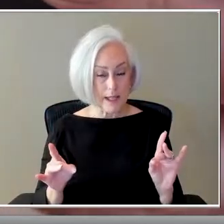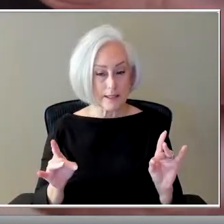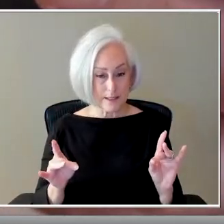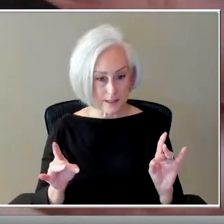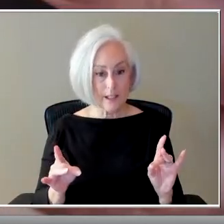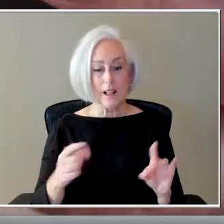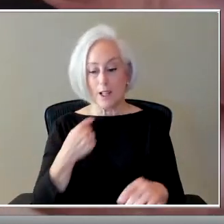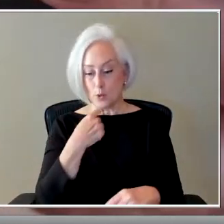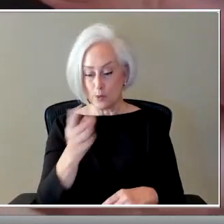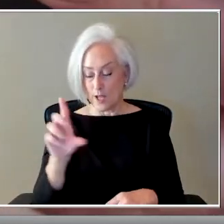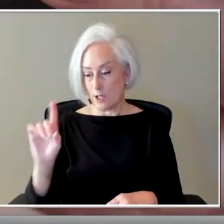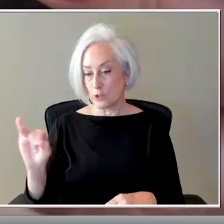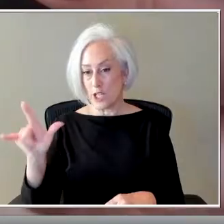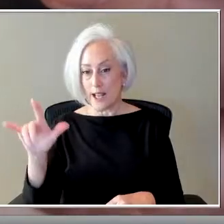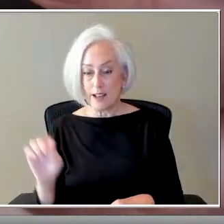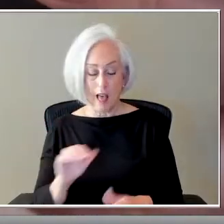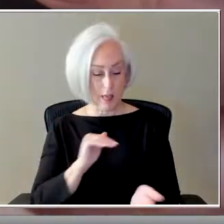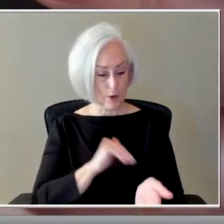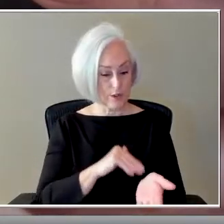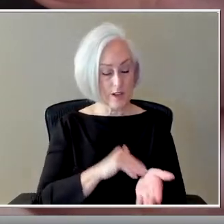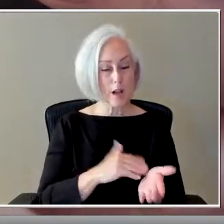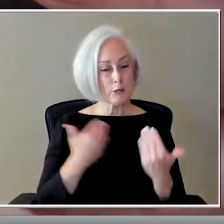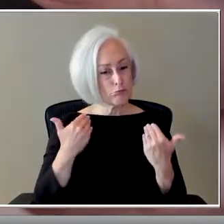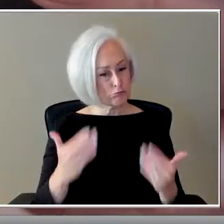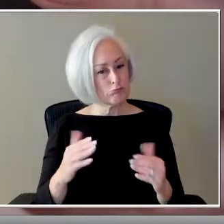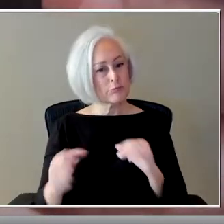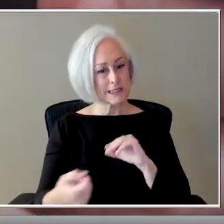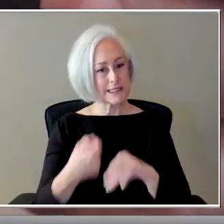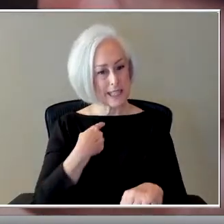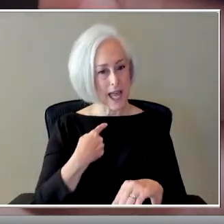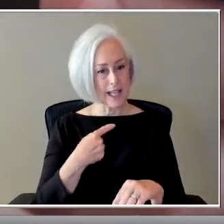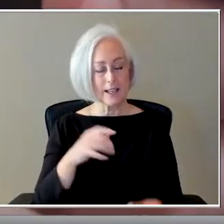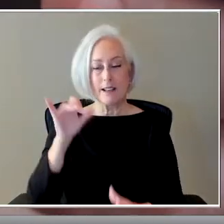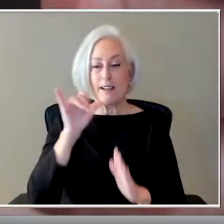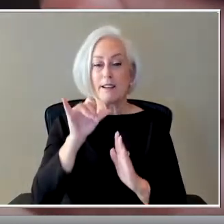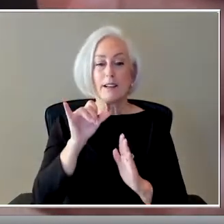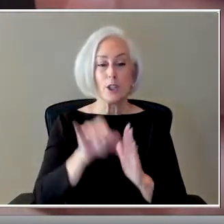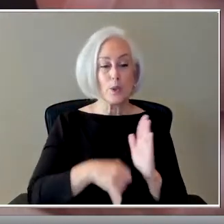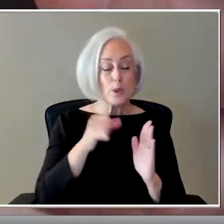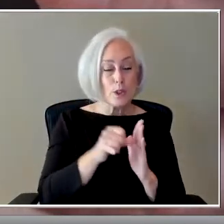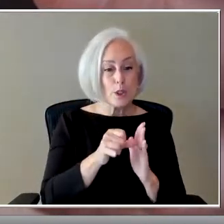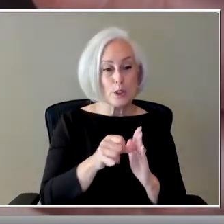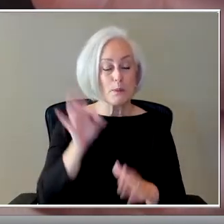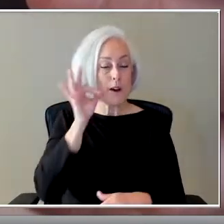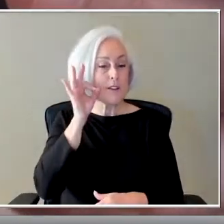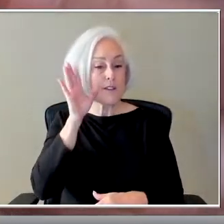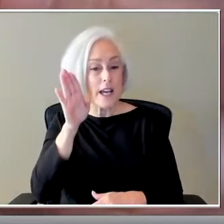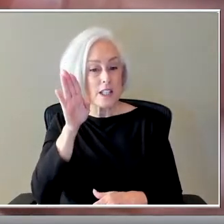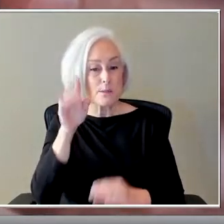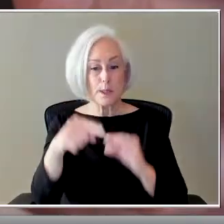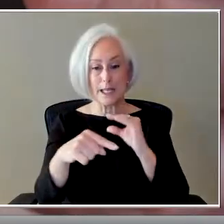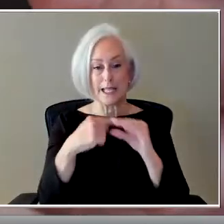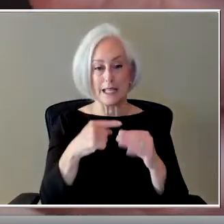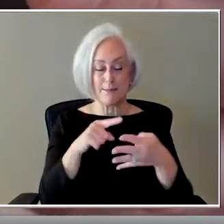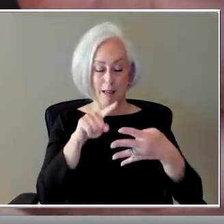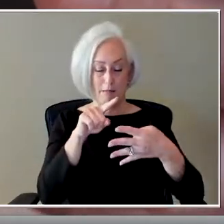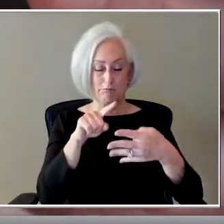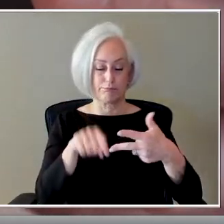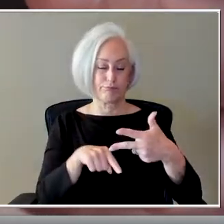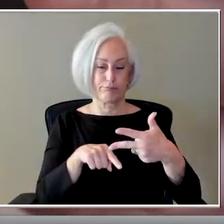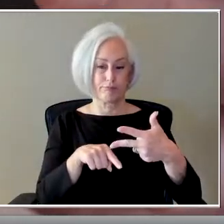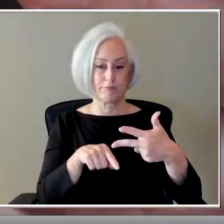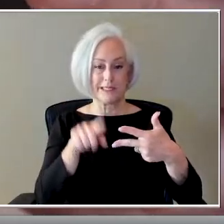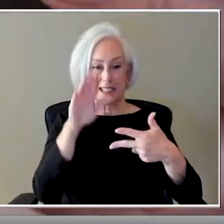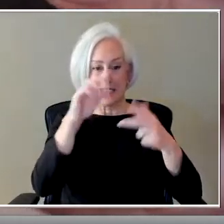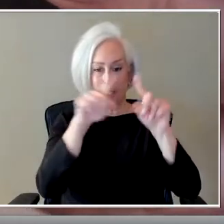doctors, send it to us right now on YouTube, on Facebook, or on the All Things Heart email. We have all the links on how you can connect with us in real